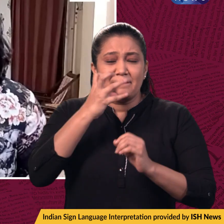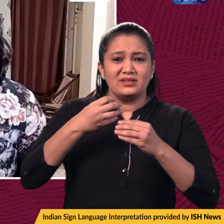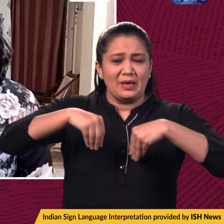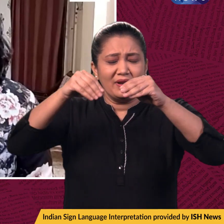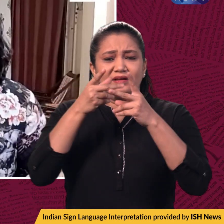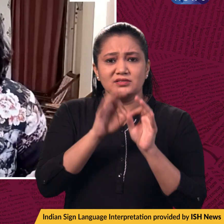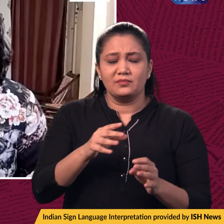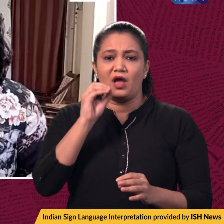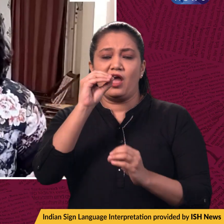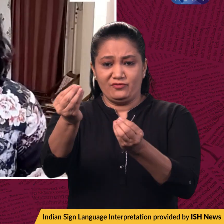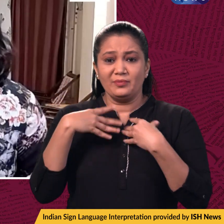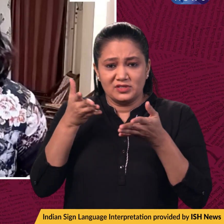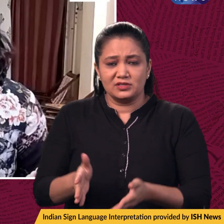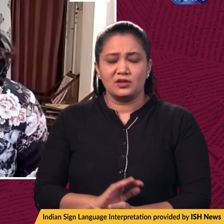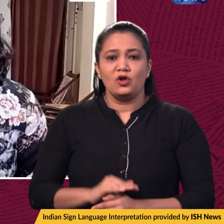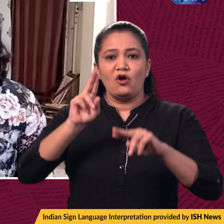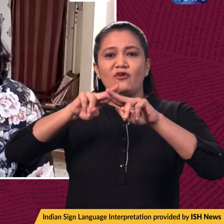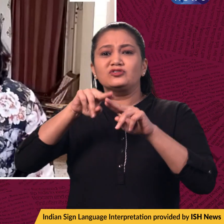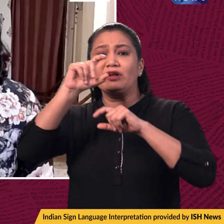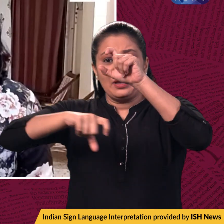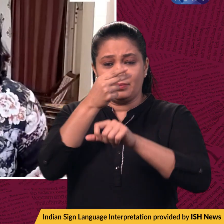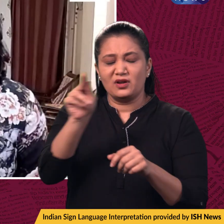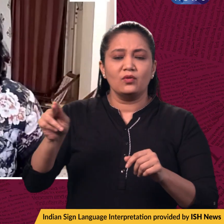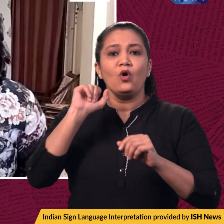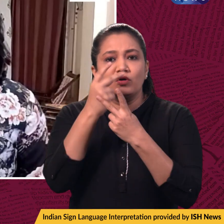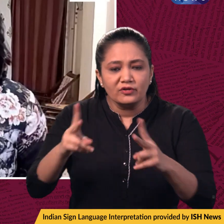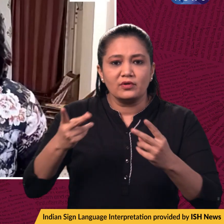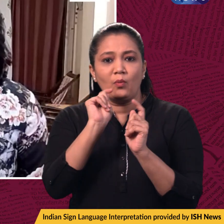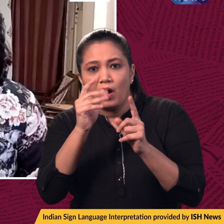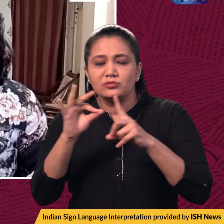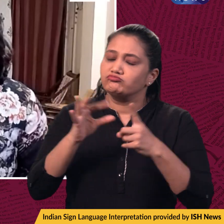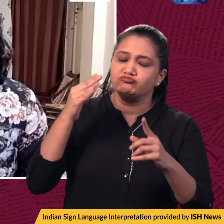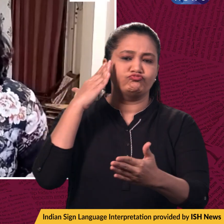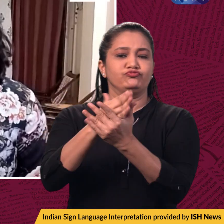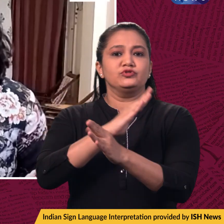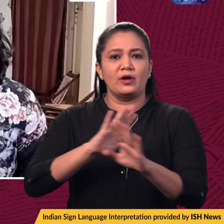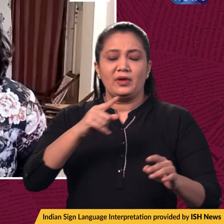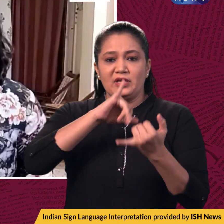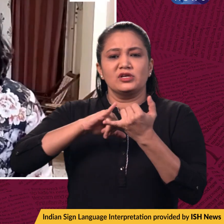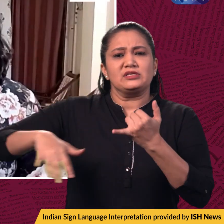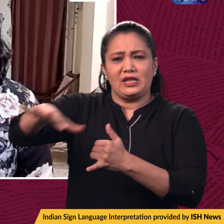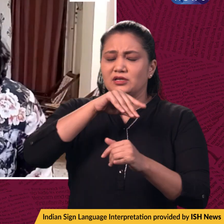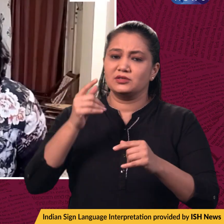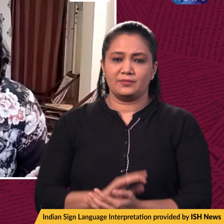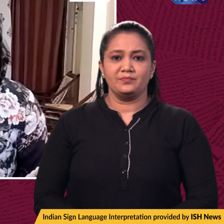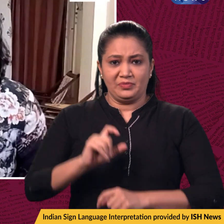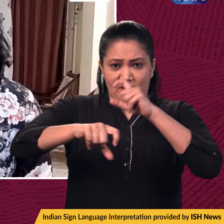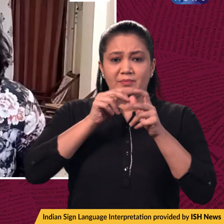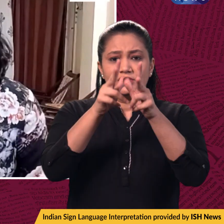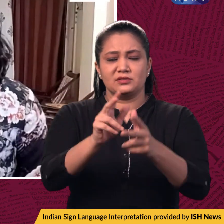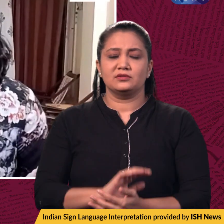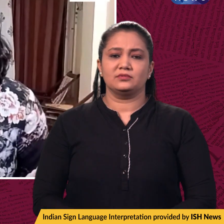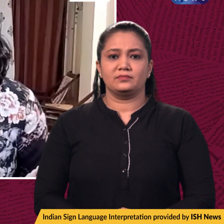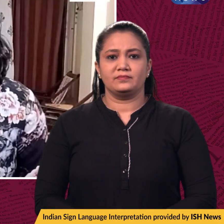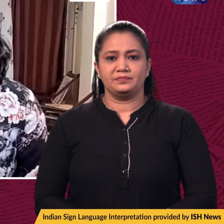according to information that's come in today, Foxconn, has suspended its operations in Shenzhen, the company has said